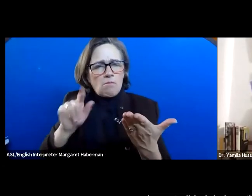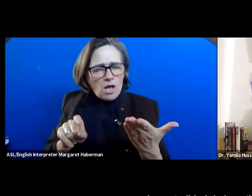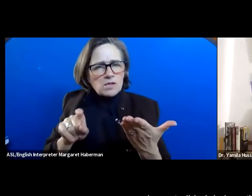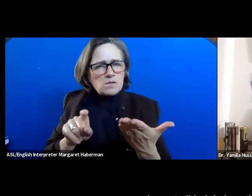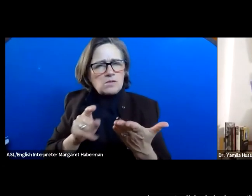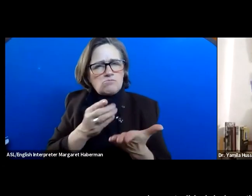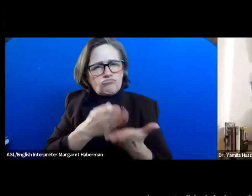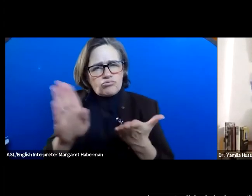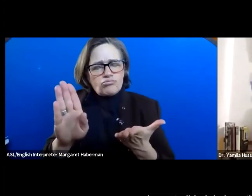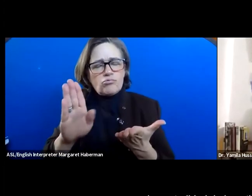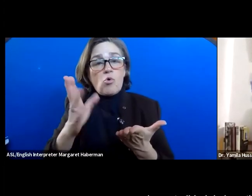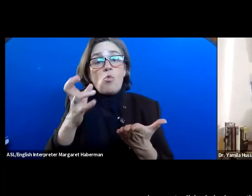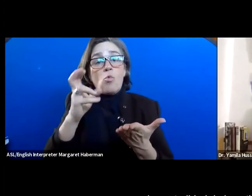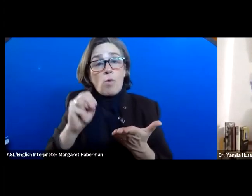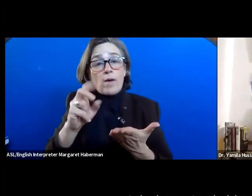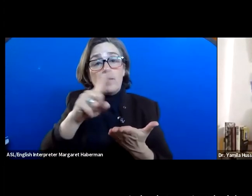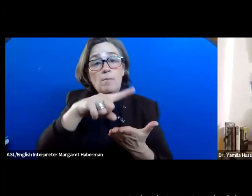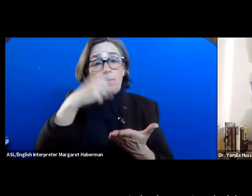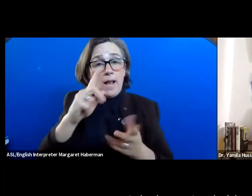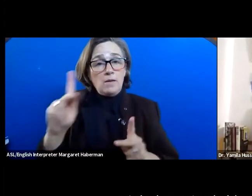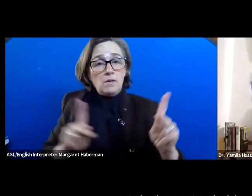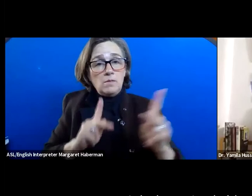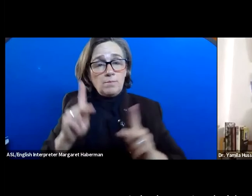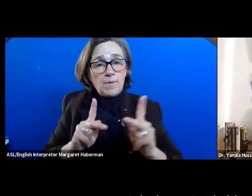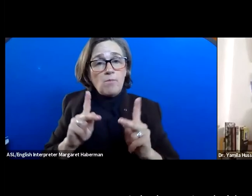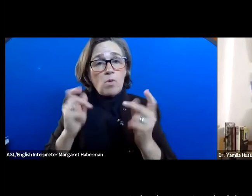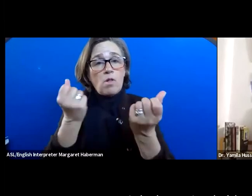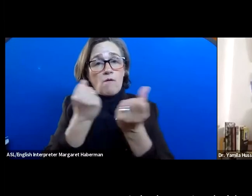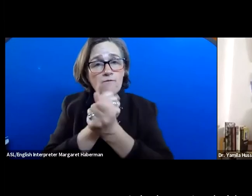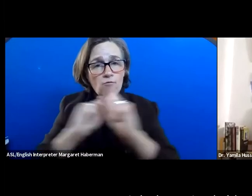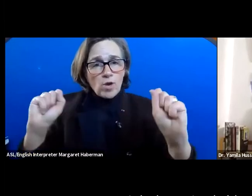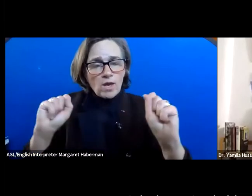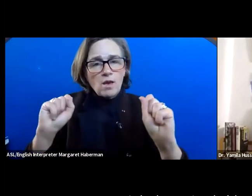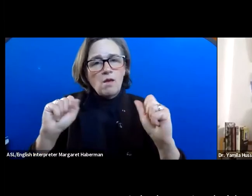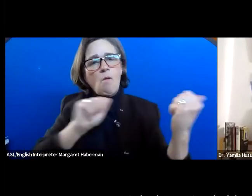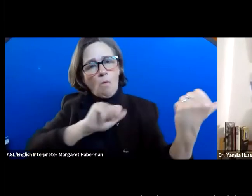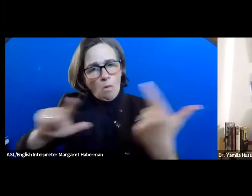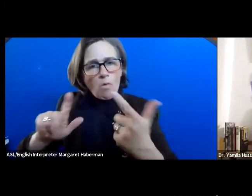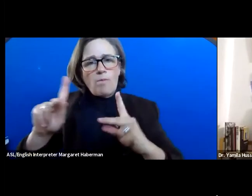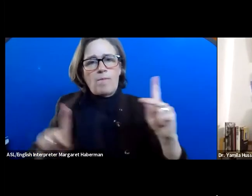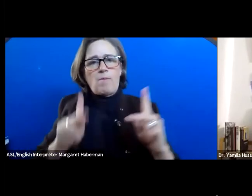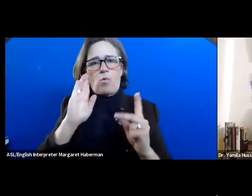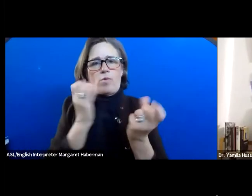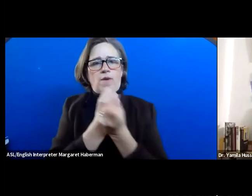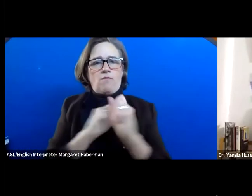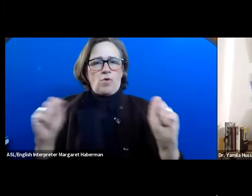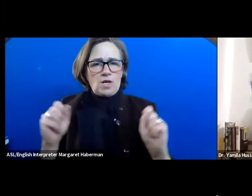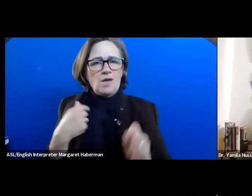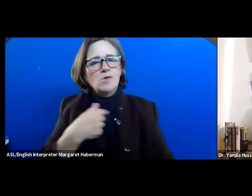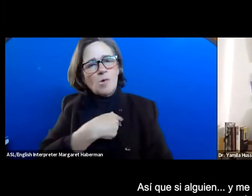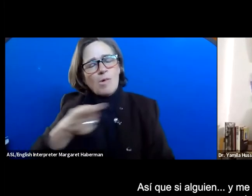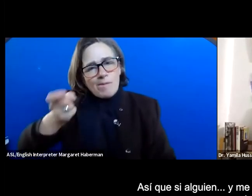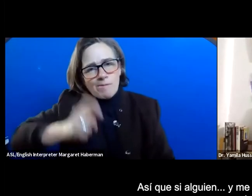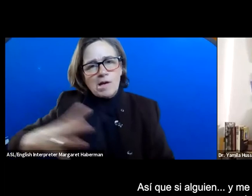centrality of anti-Blackness to all the colonial project and to imperialism cannot be